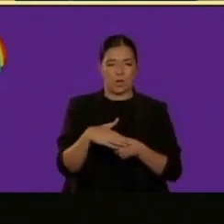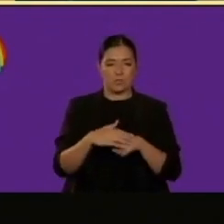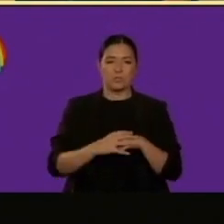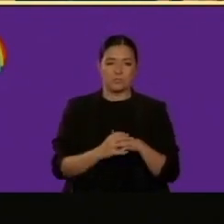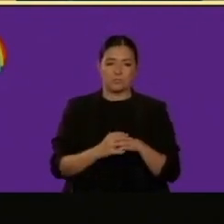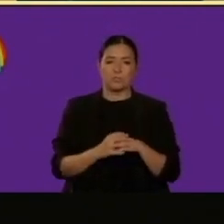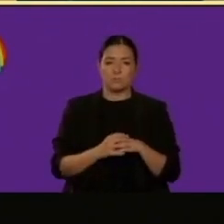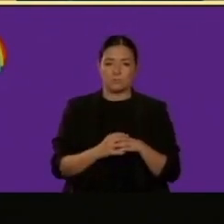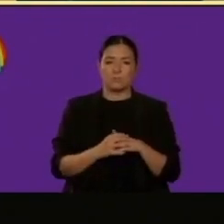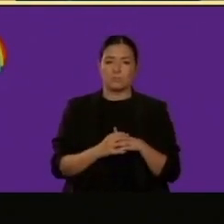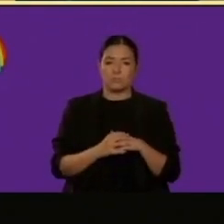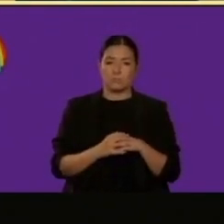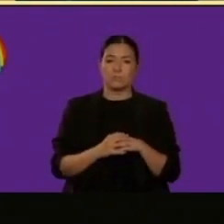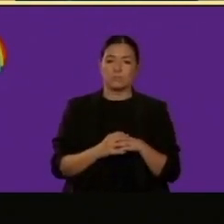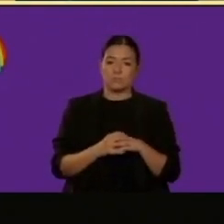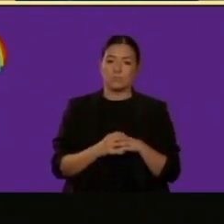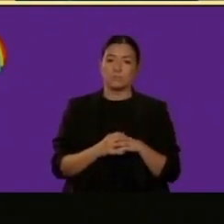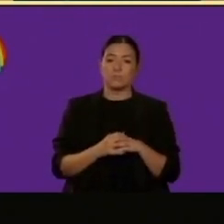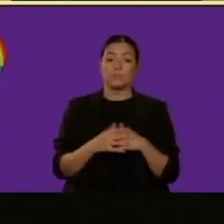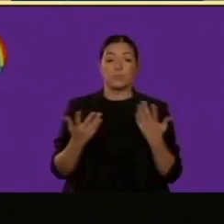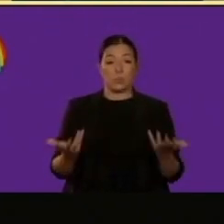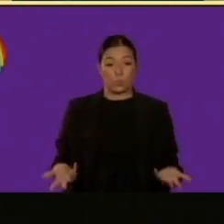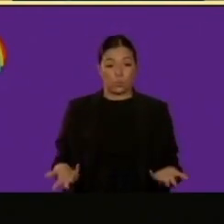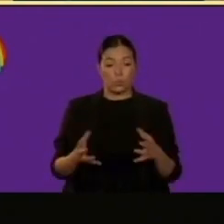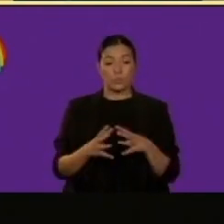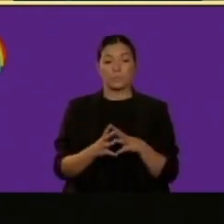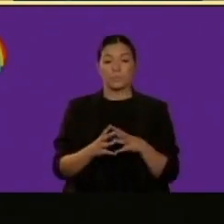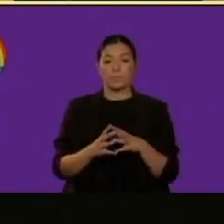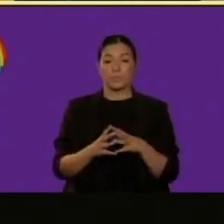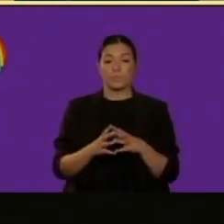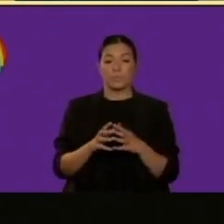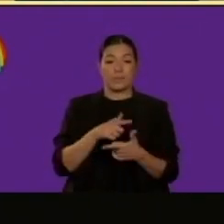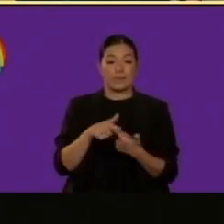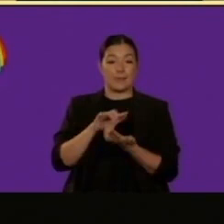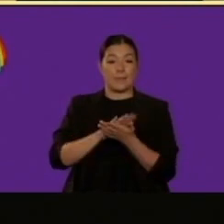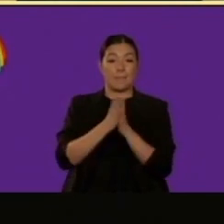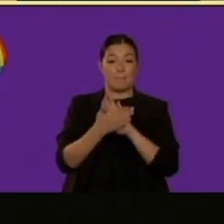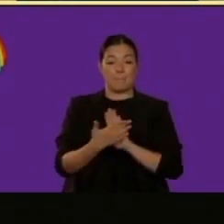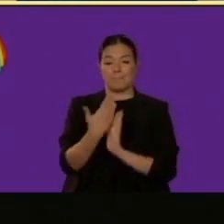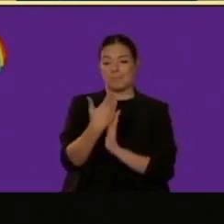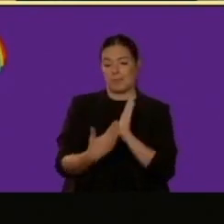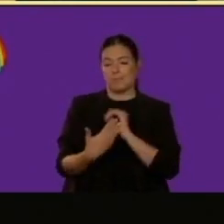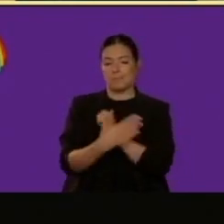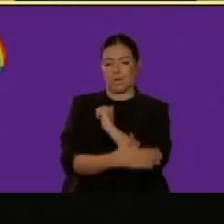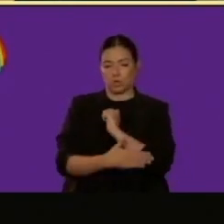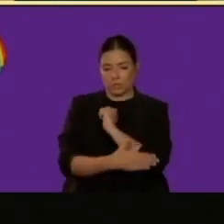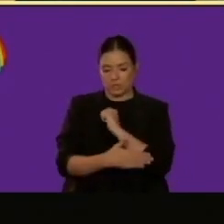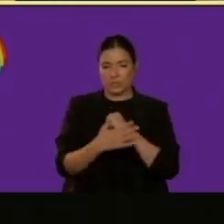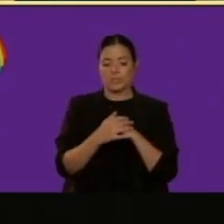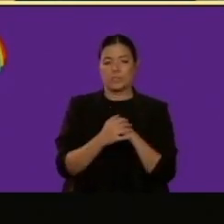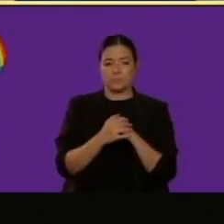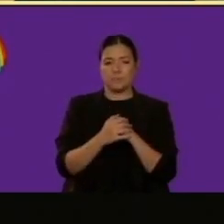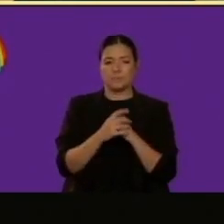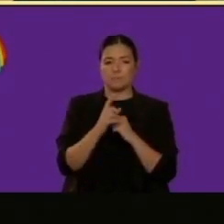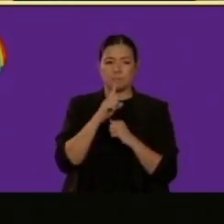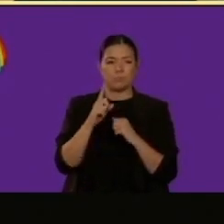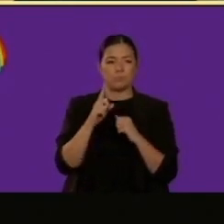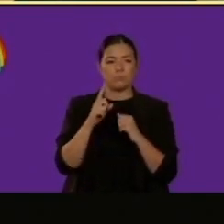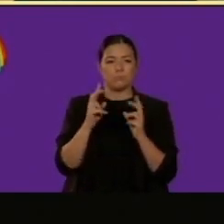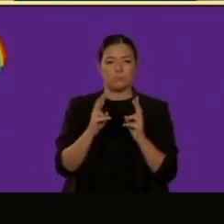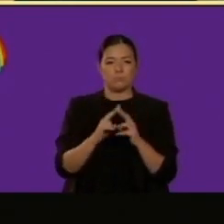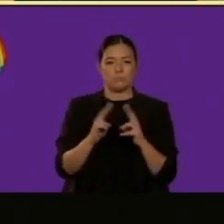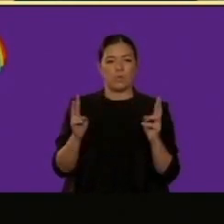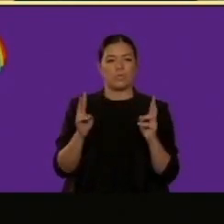in the classrooms with different cultures. And in October, we are going to have a book. We have the draft of the book and we